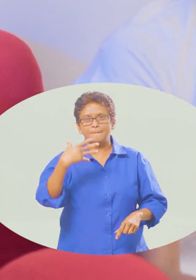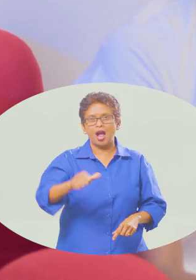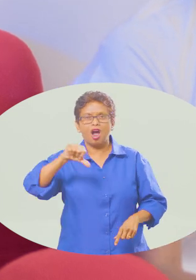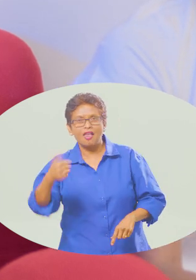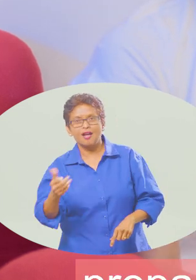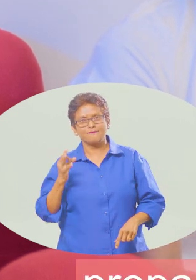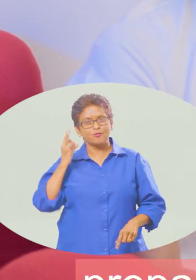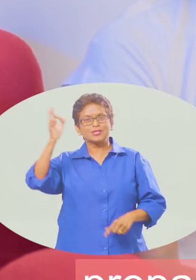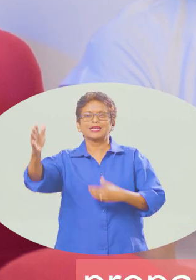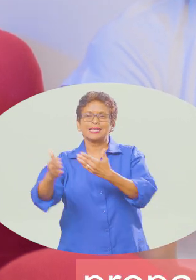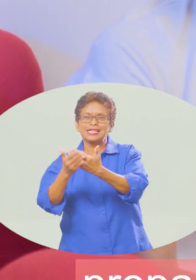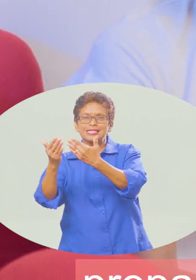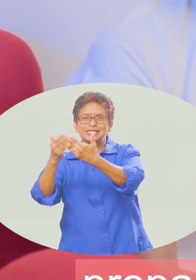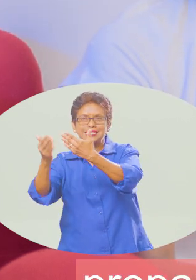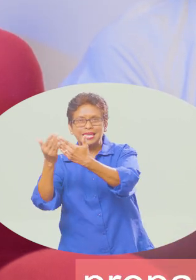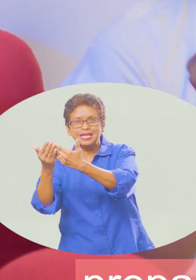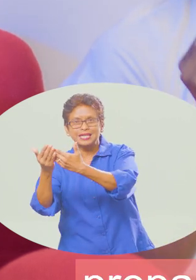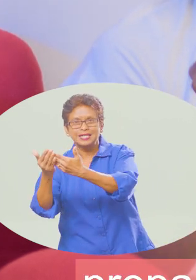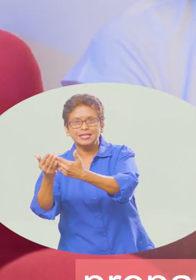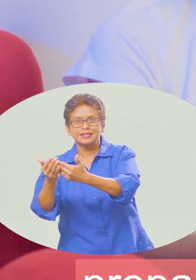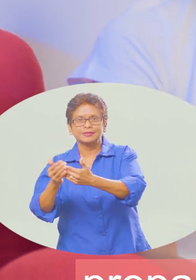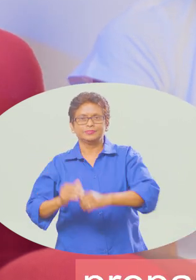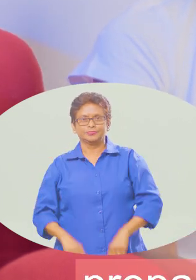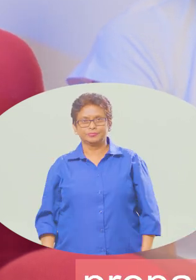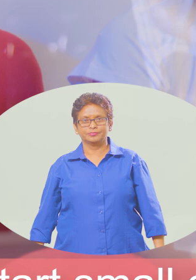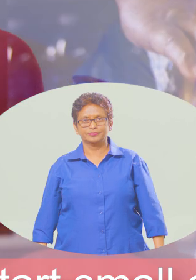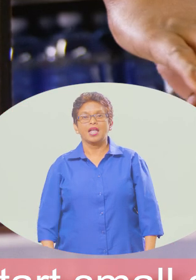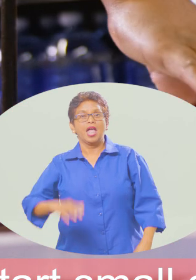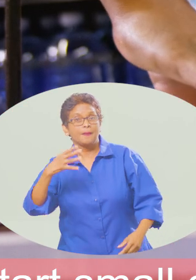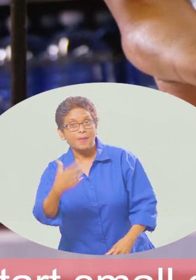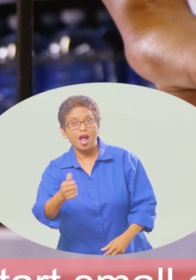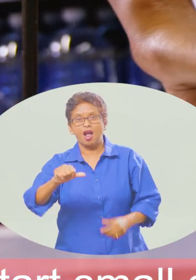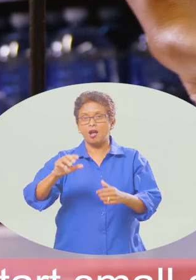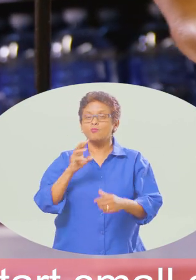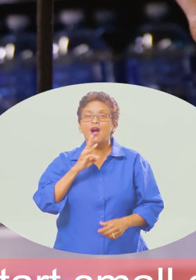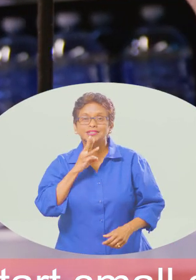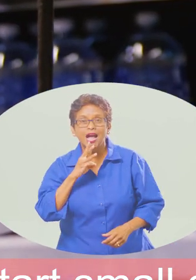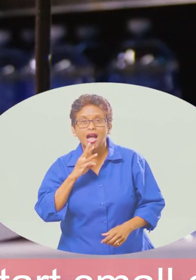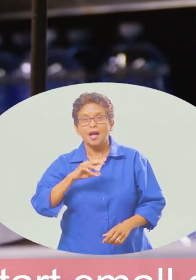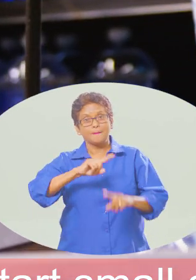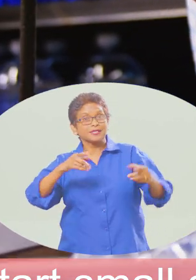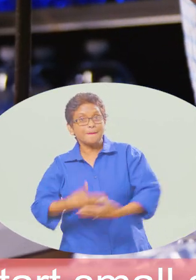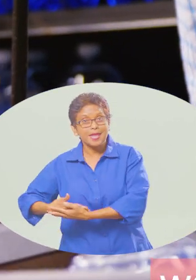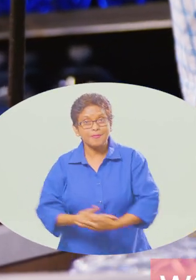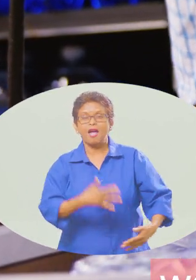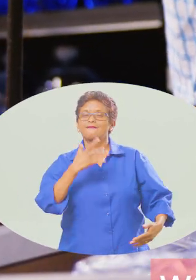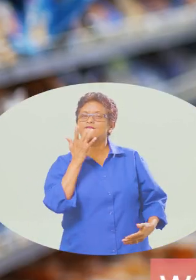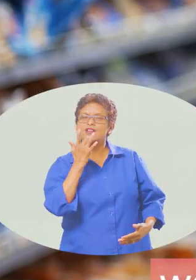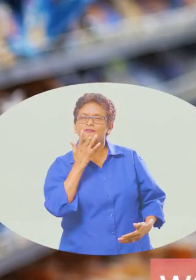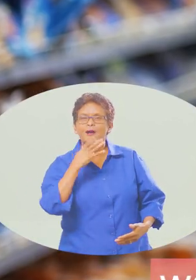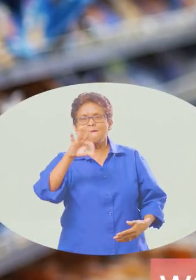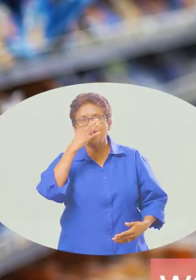start this practice, preparation becomes easy and achievable. Start small, and maybe you can buy one extra bottle of